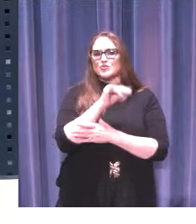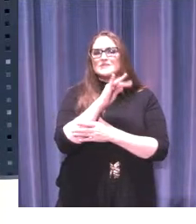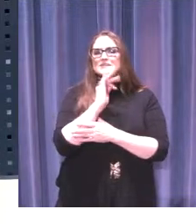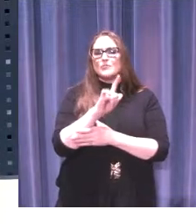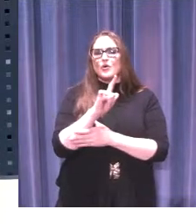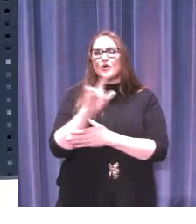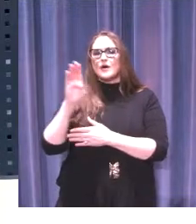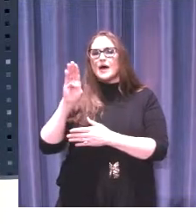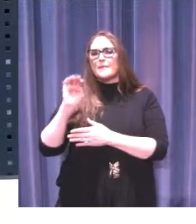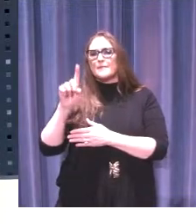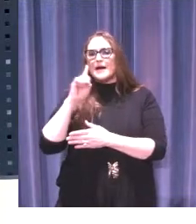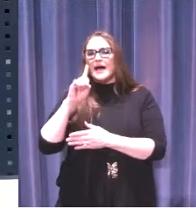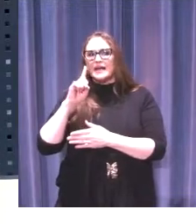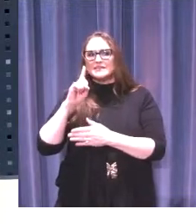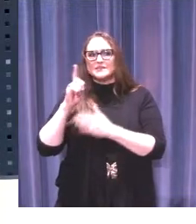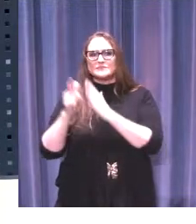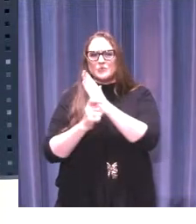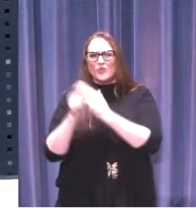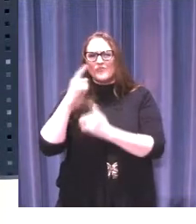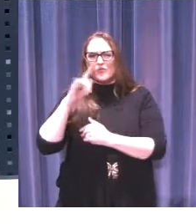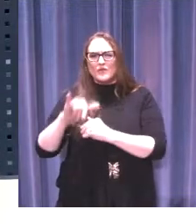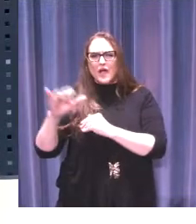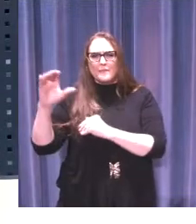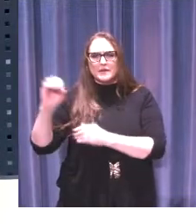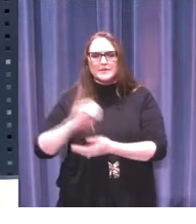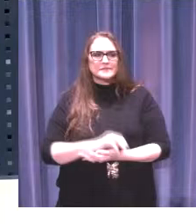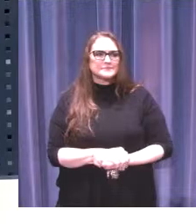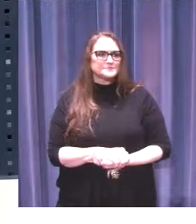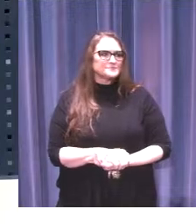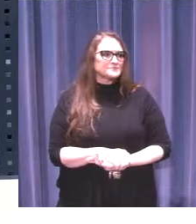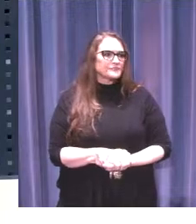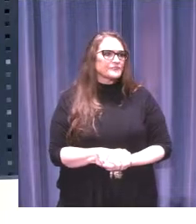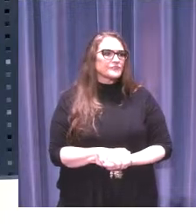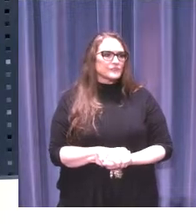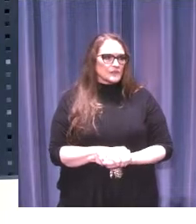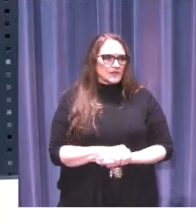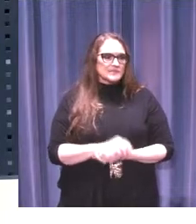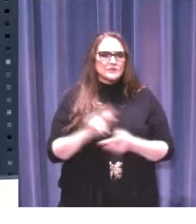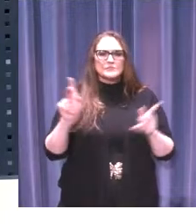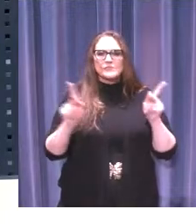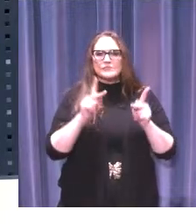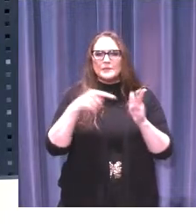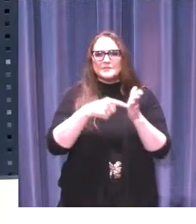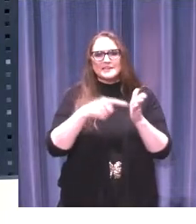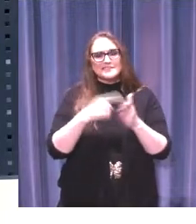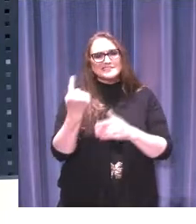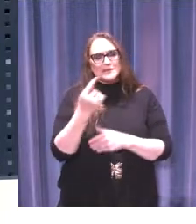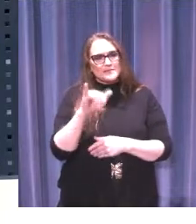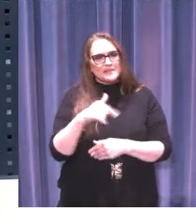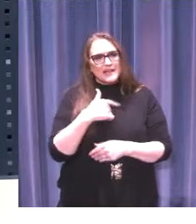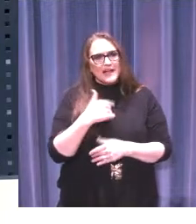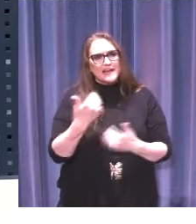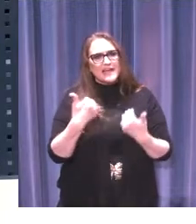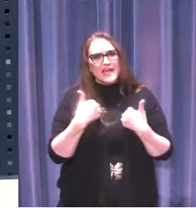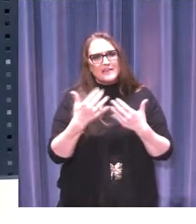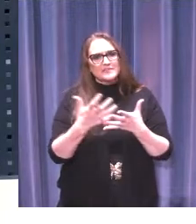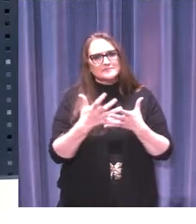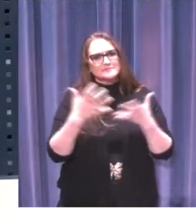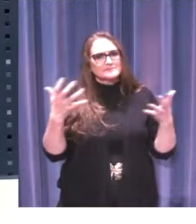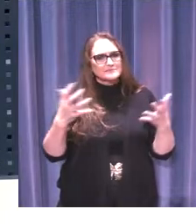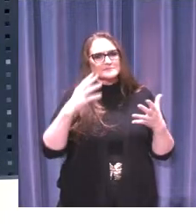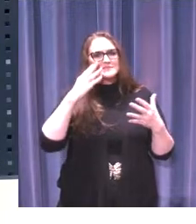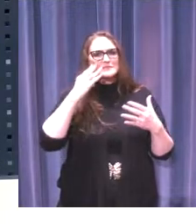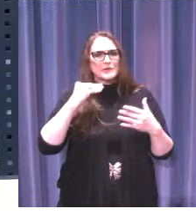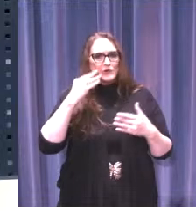company. And so public debt is something that I have extensive